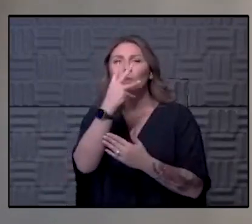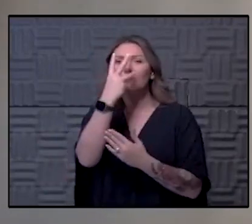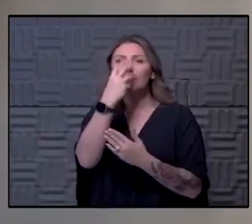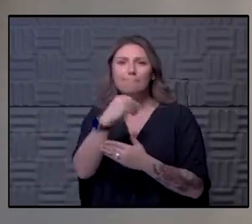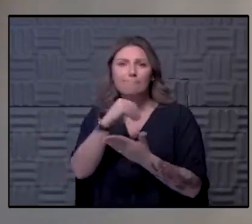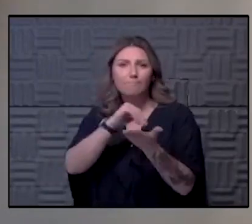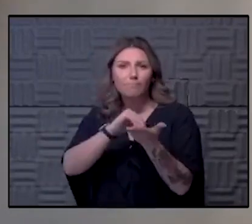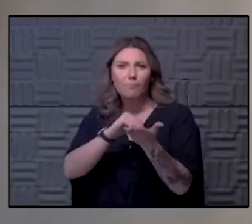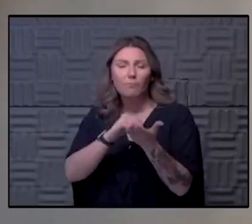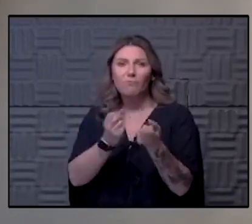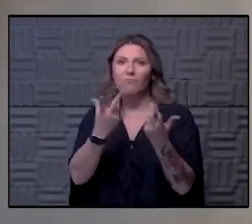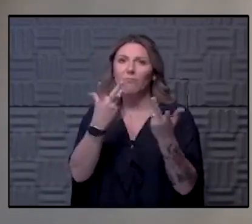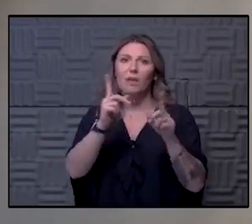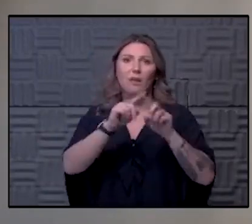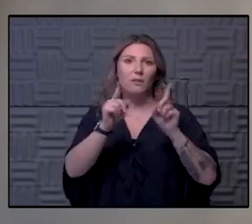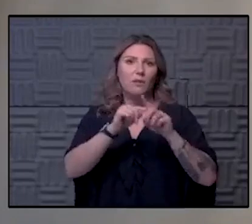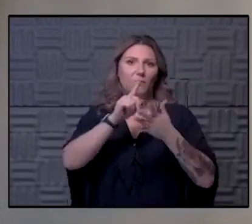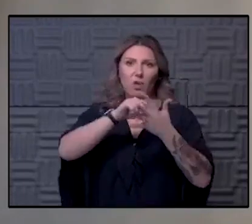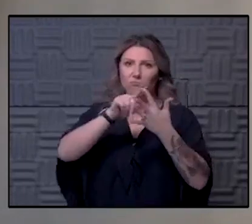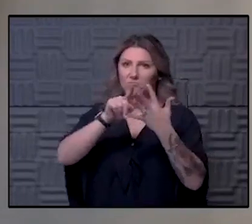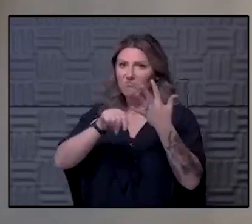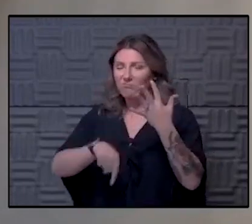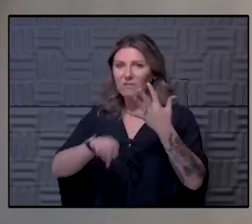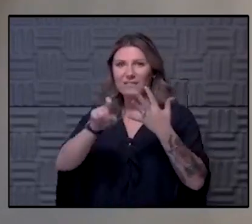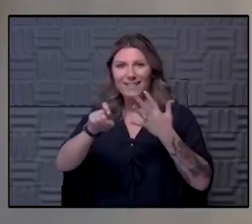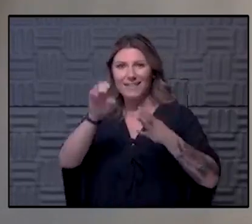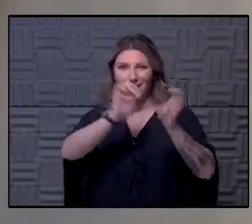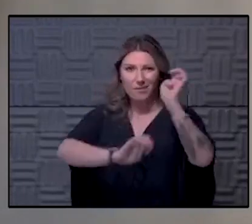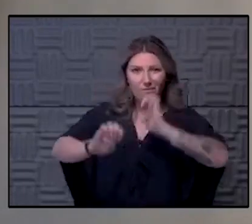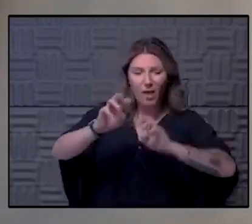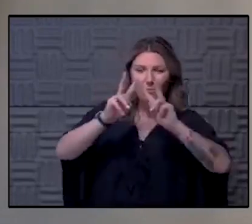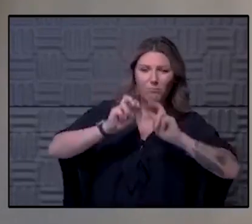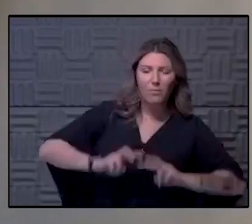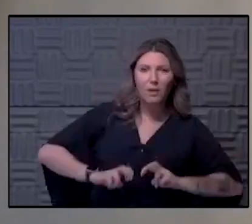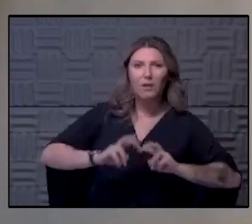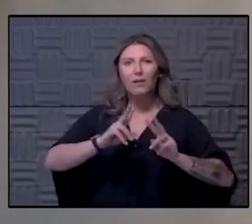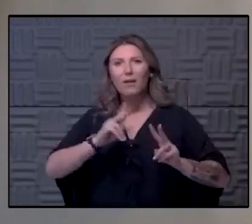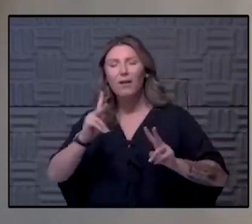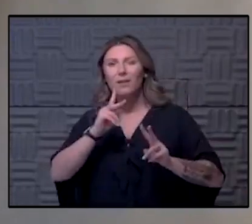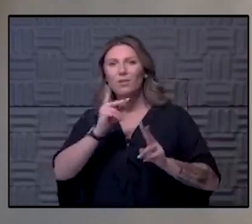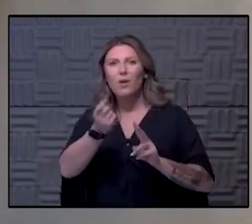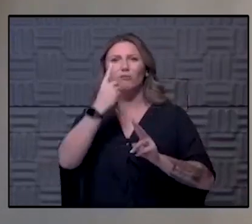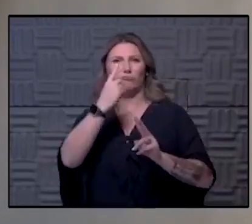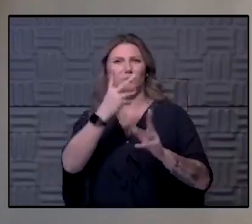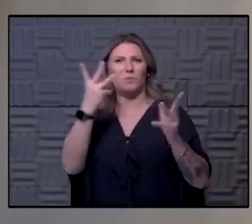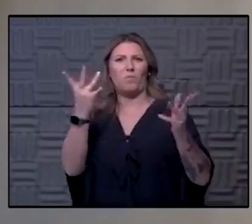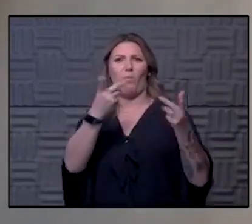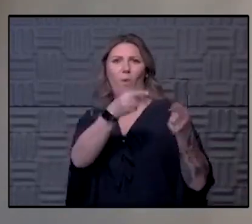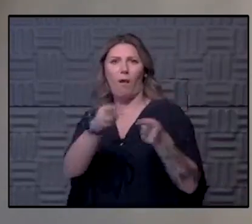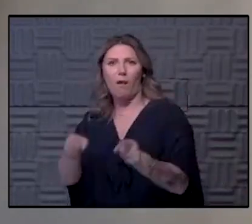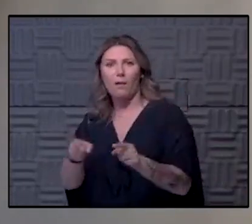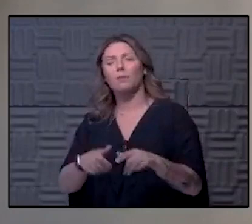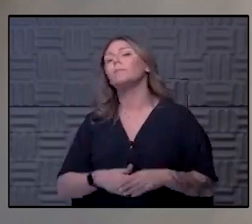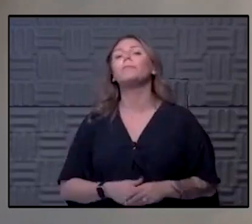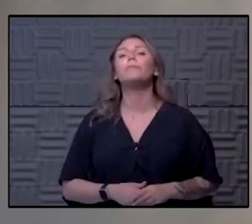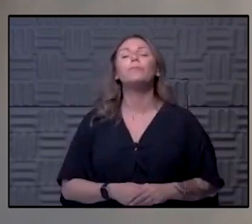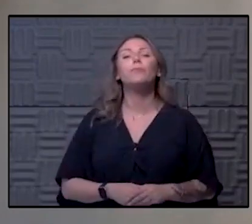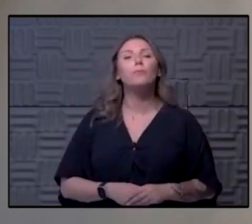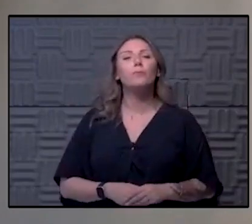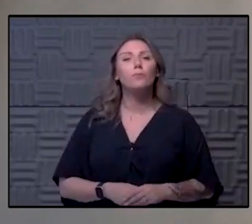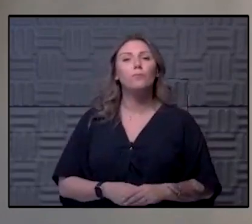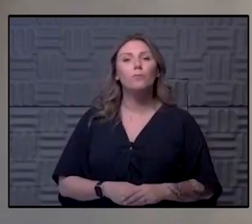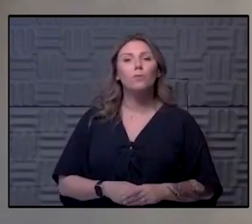lot of different factors that need to be evaluated to get to the bottom of this. But I